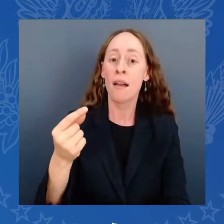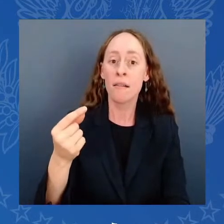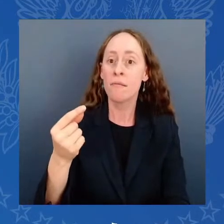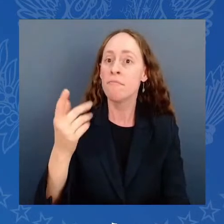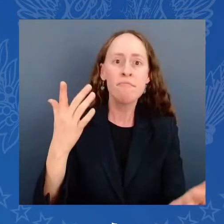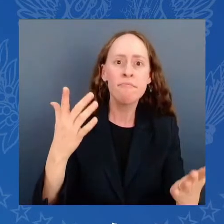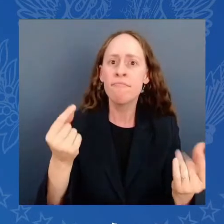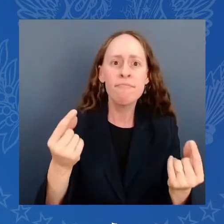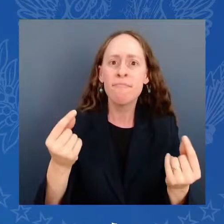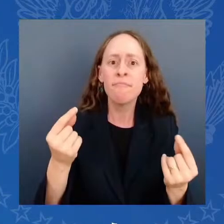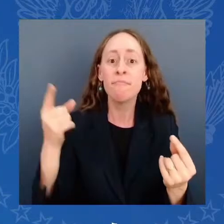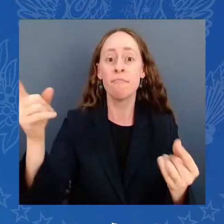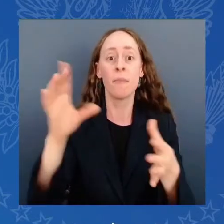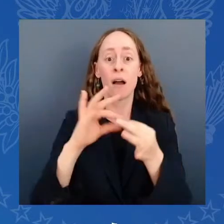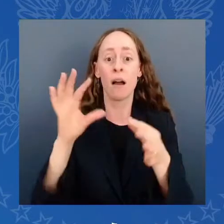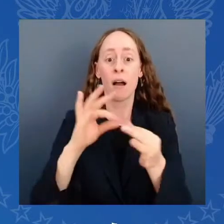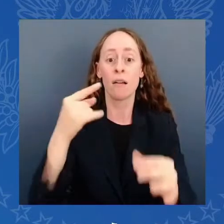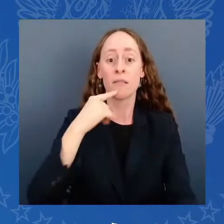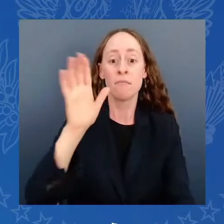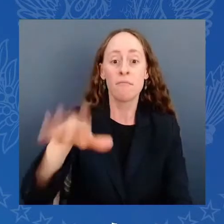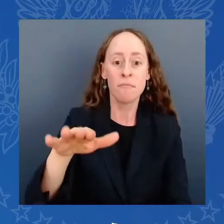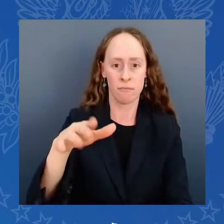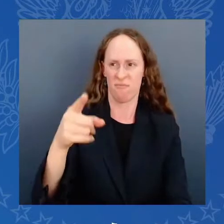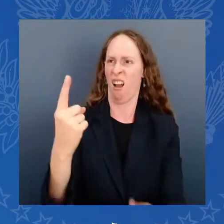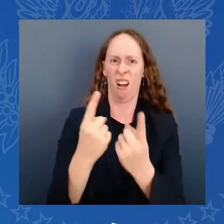justice, swear to God,